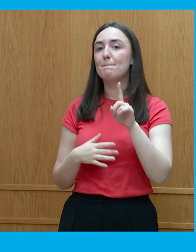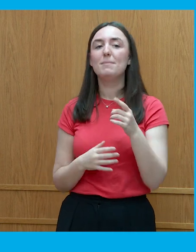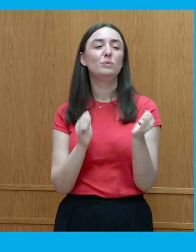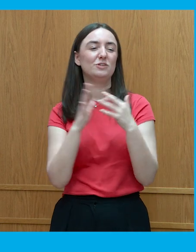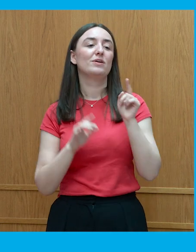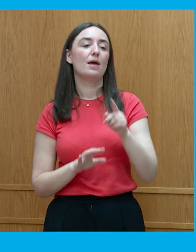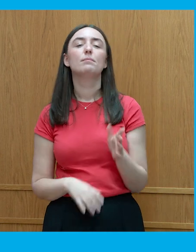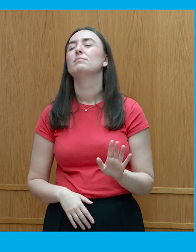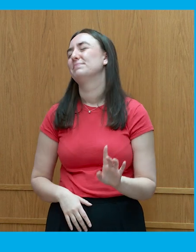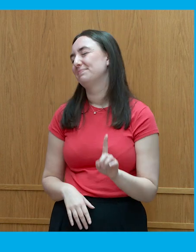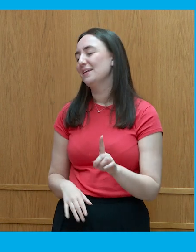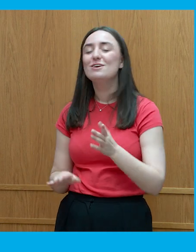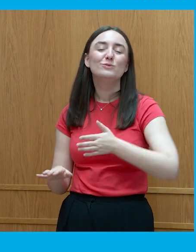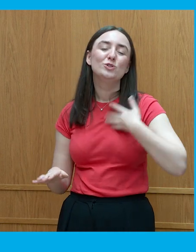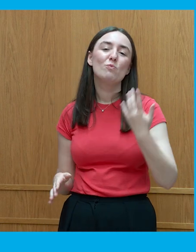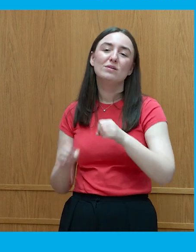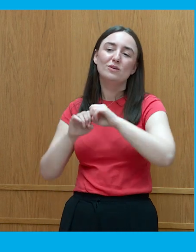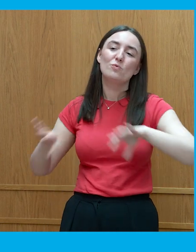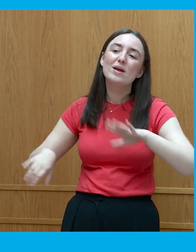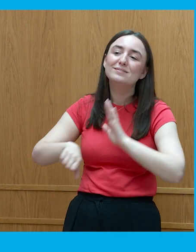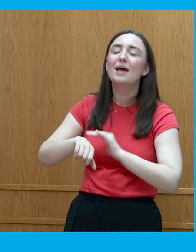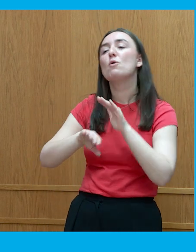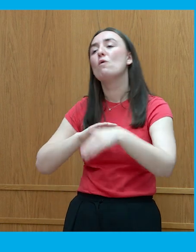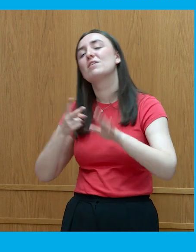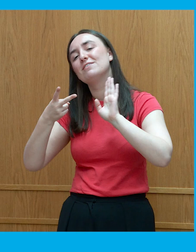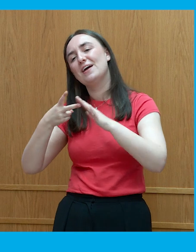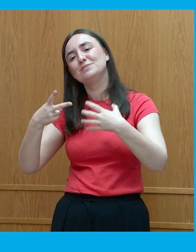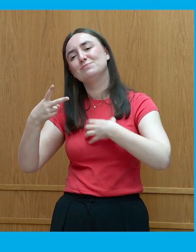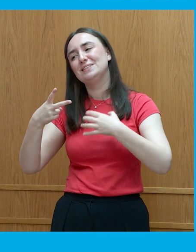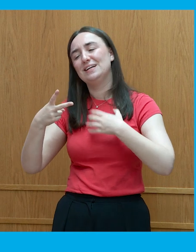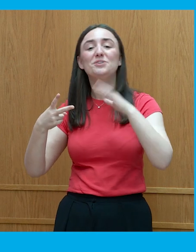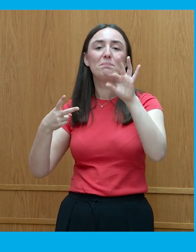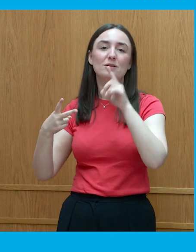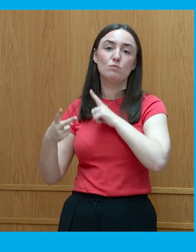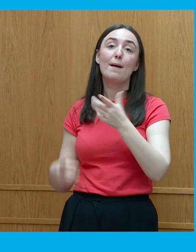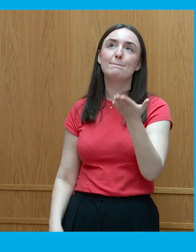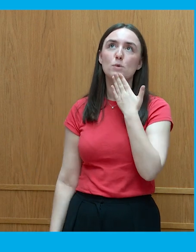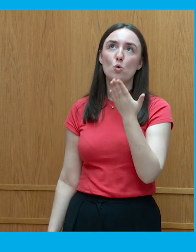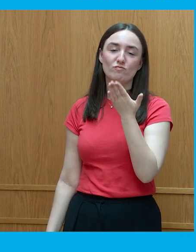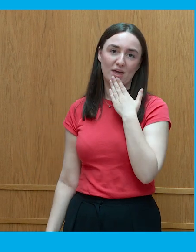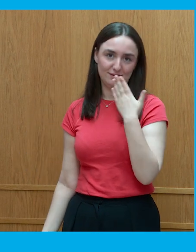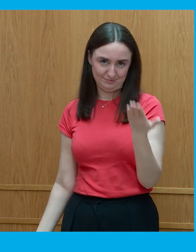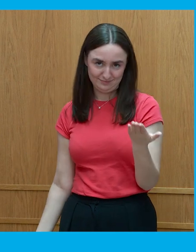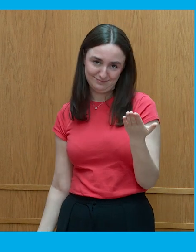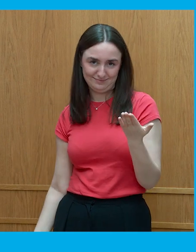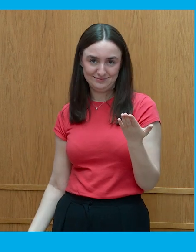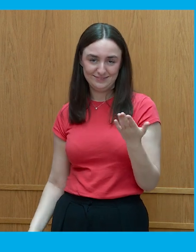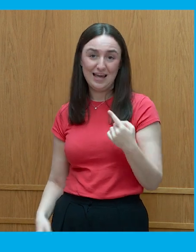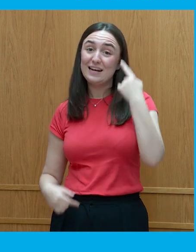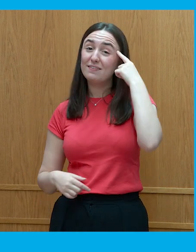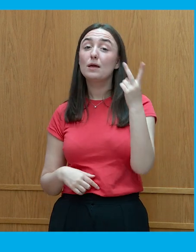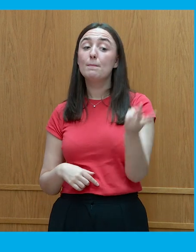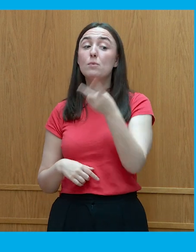waste your time talking about vice presidential picks because it's boring. And I have a certain view that both picks were bad,